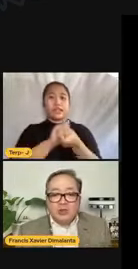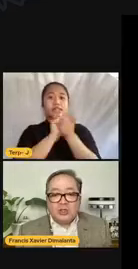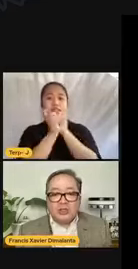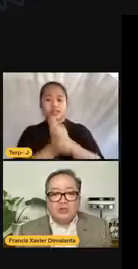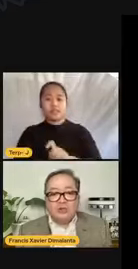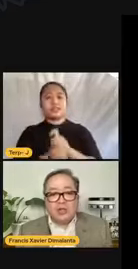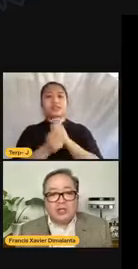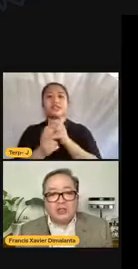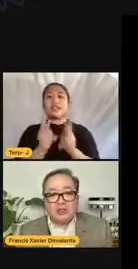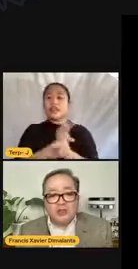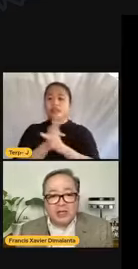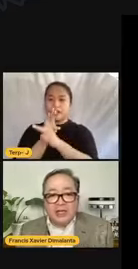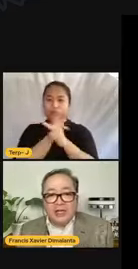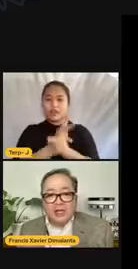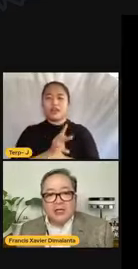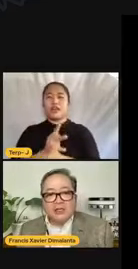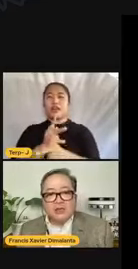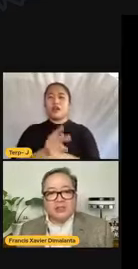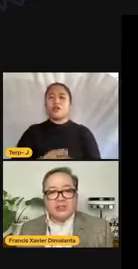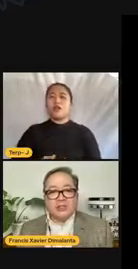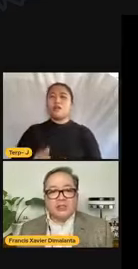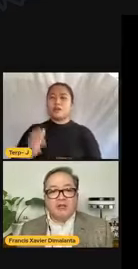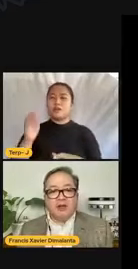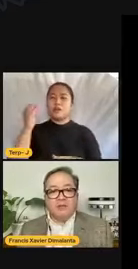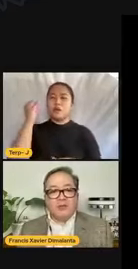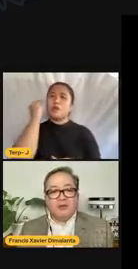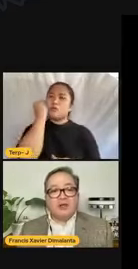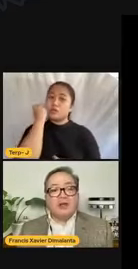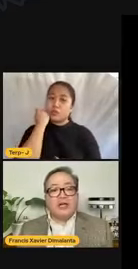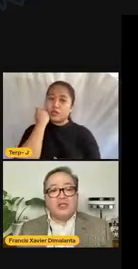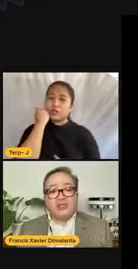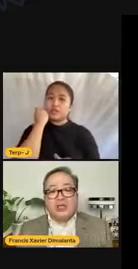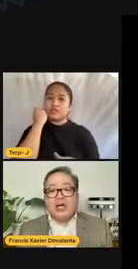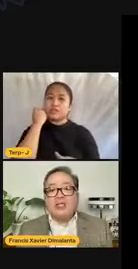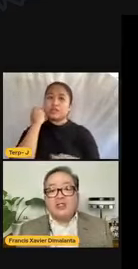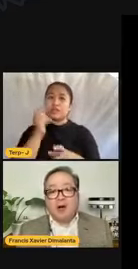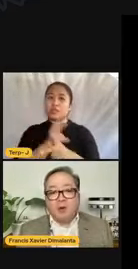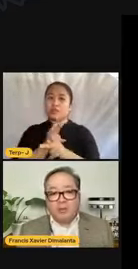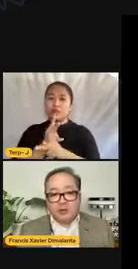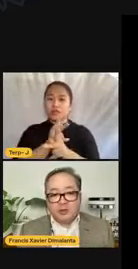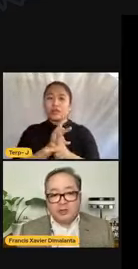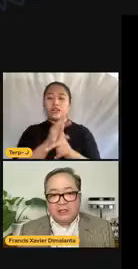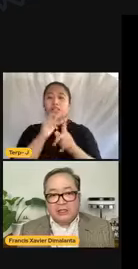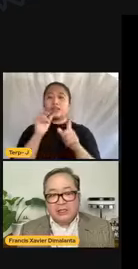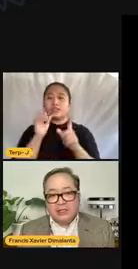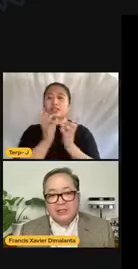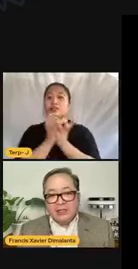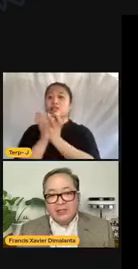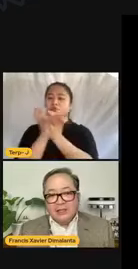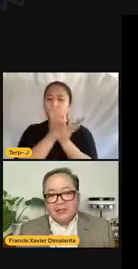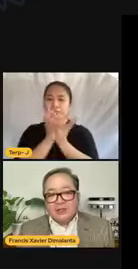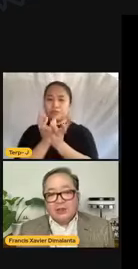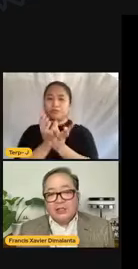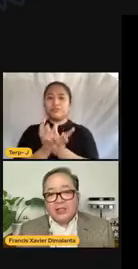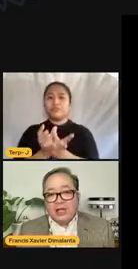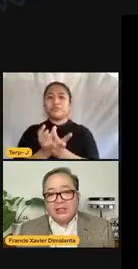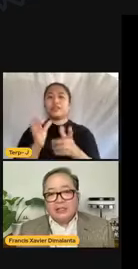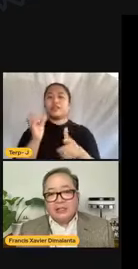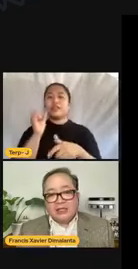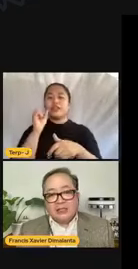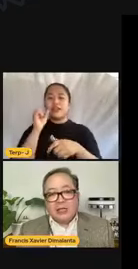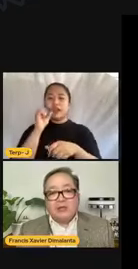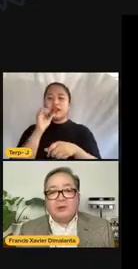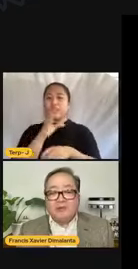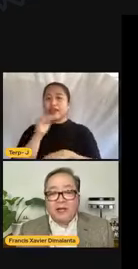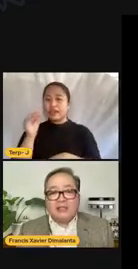community resources for vocational training, social skills development, recreational, and job opportunities. So the